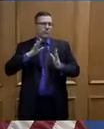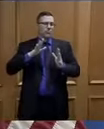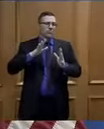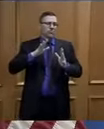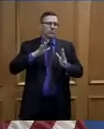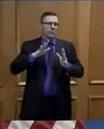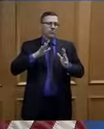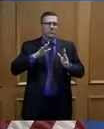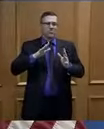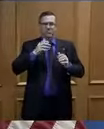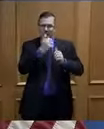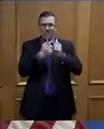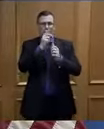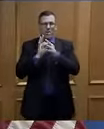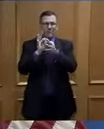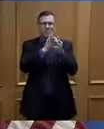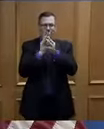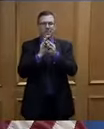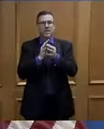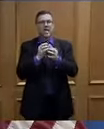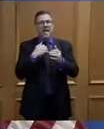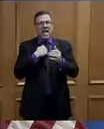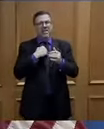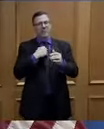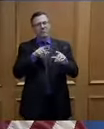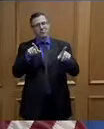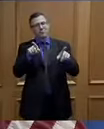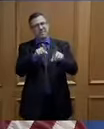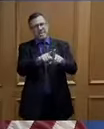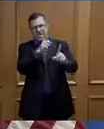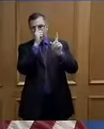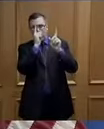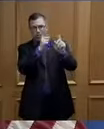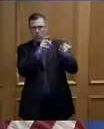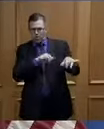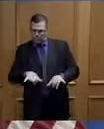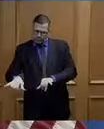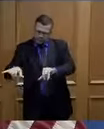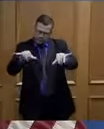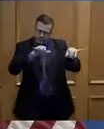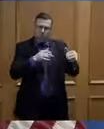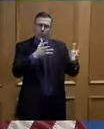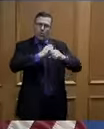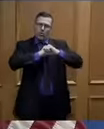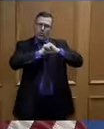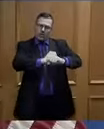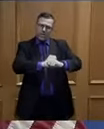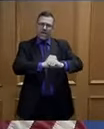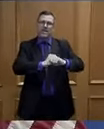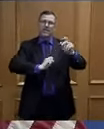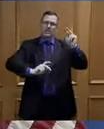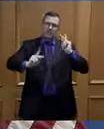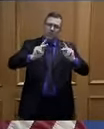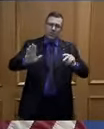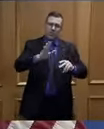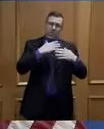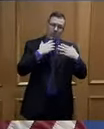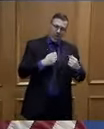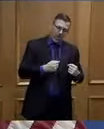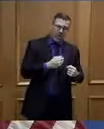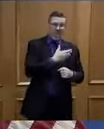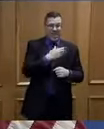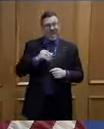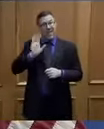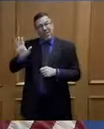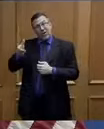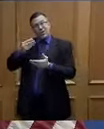fact that we want to protect Tennesseans' lives and their health, and we also want to protect their livelihoods. It's a